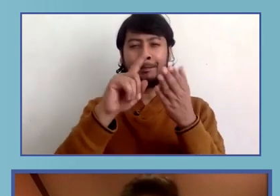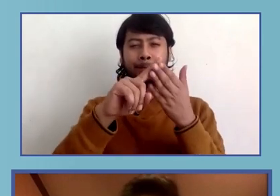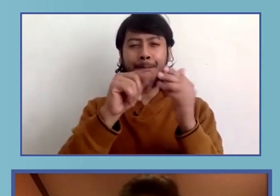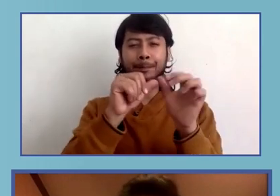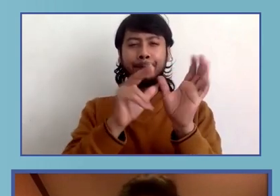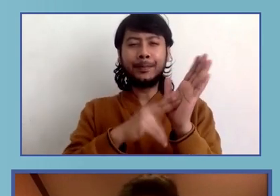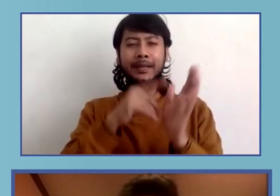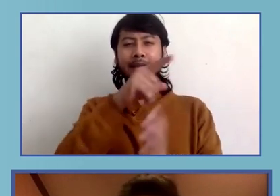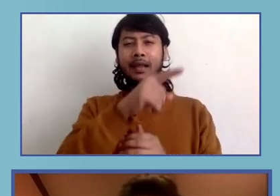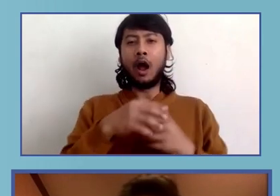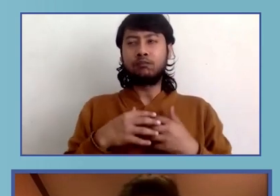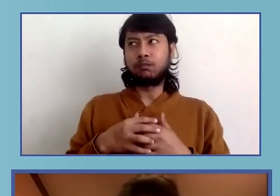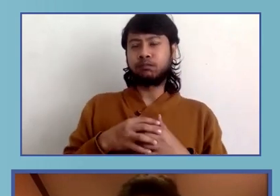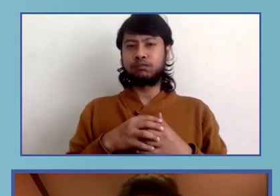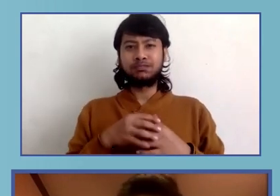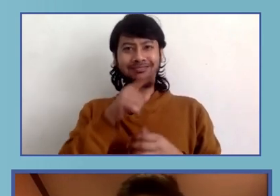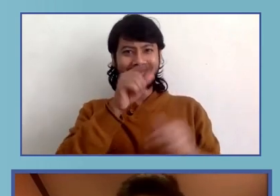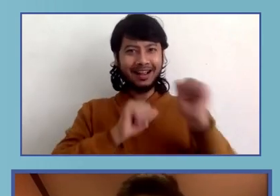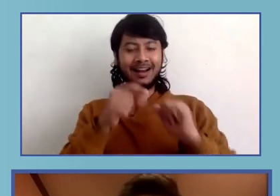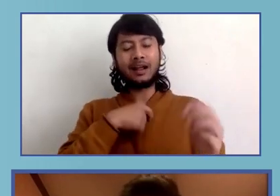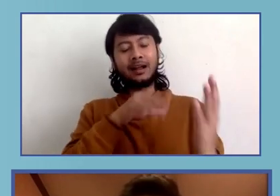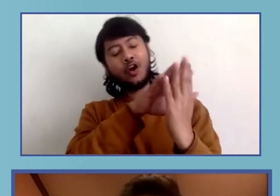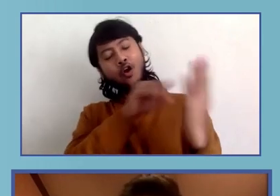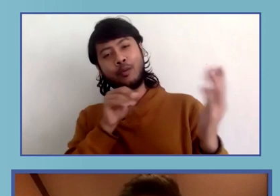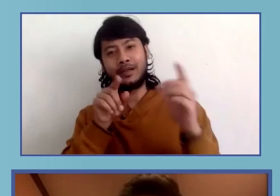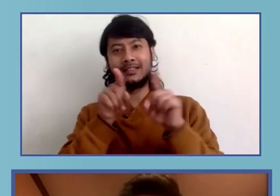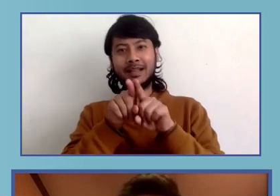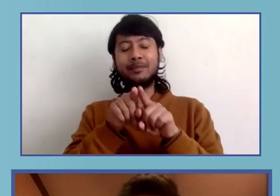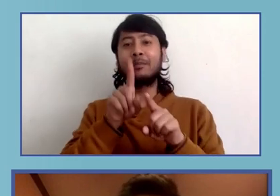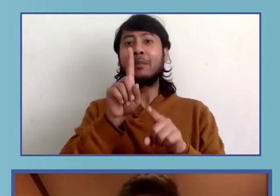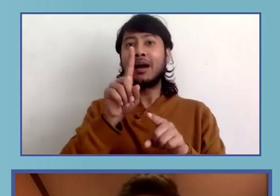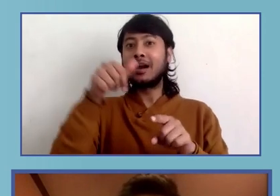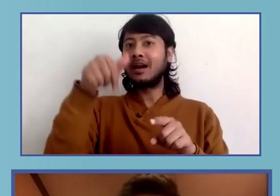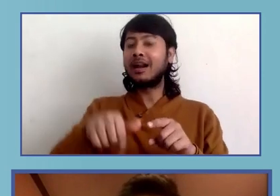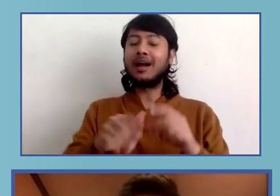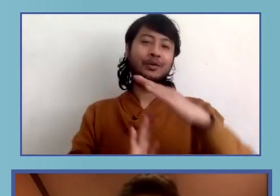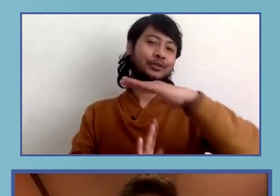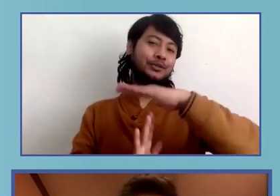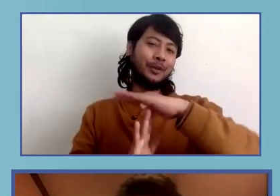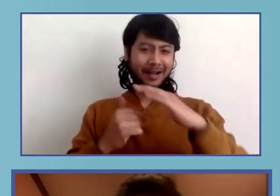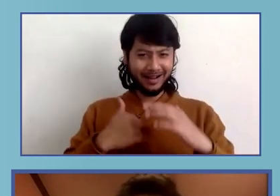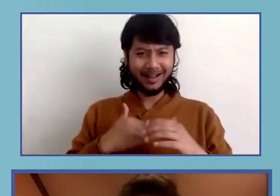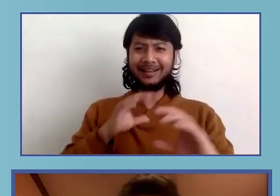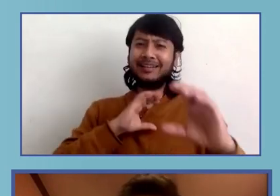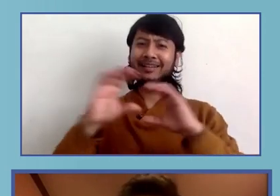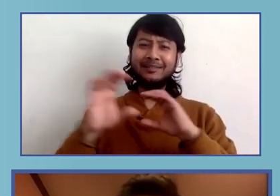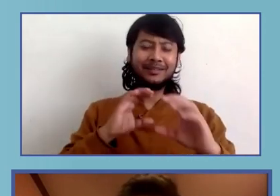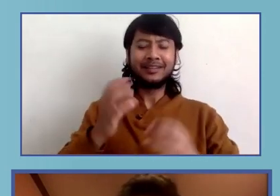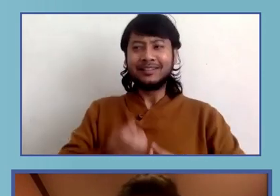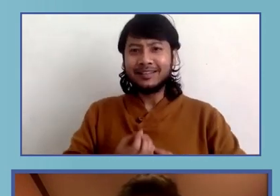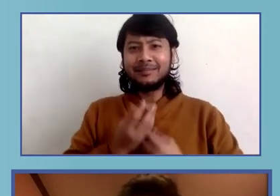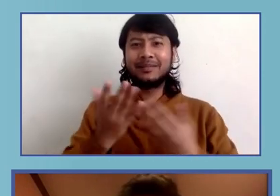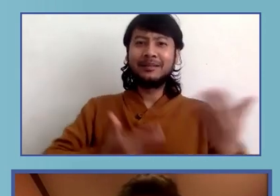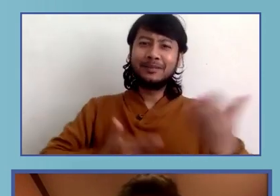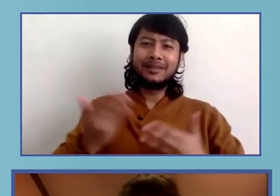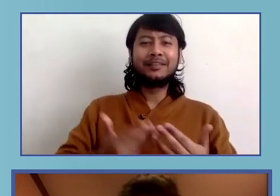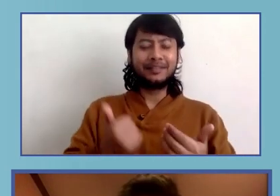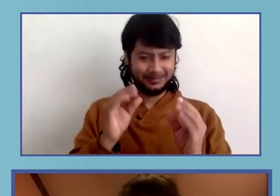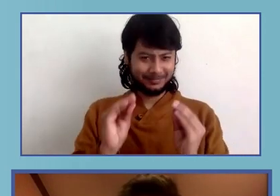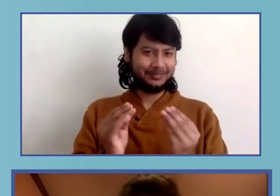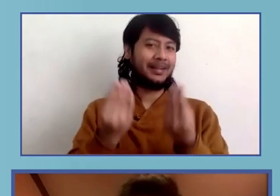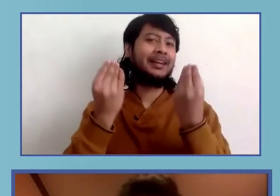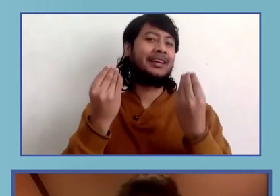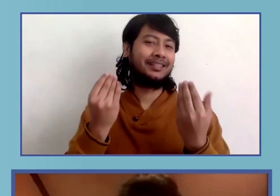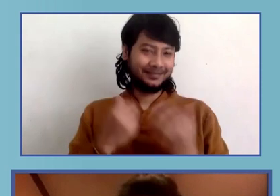himself. But I don't do that now because I know how to express myself. And